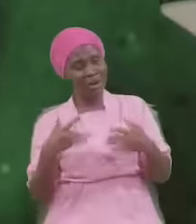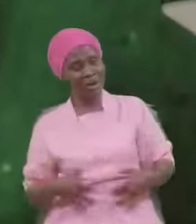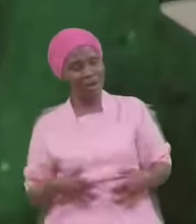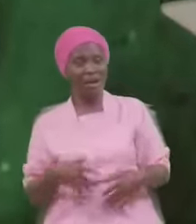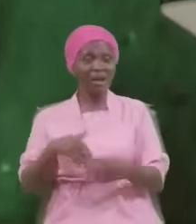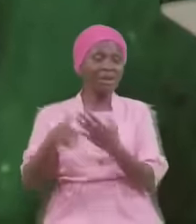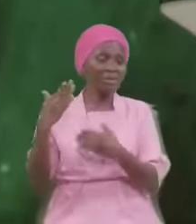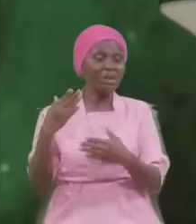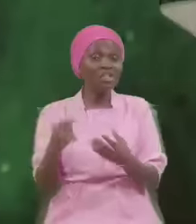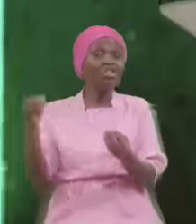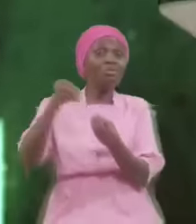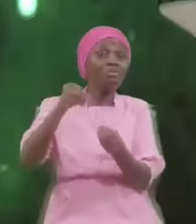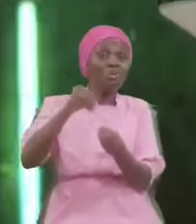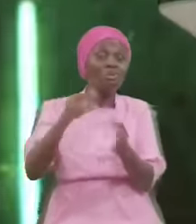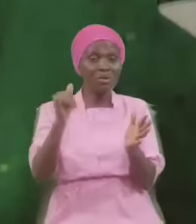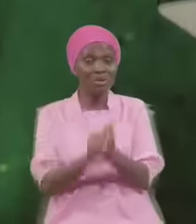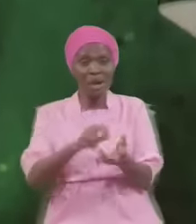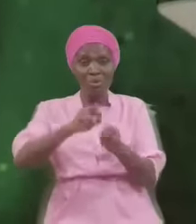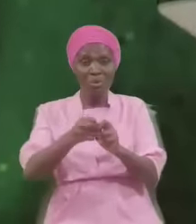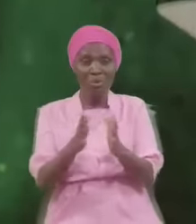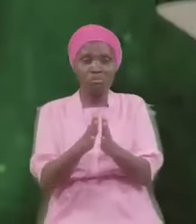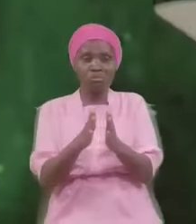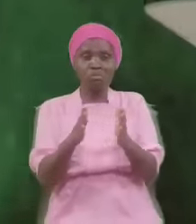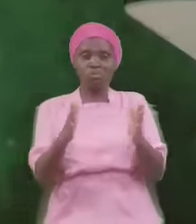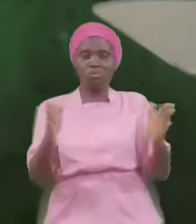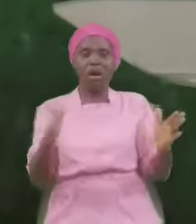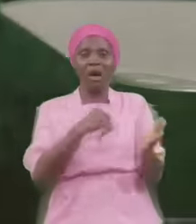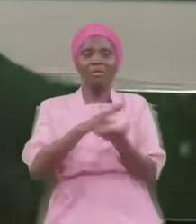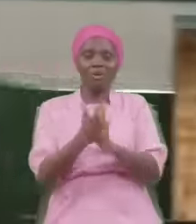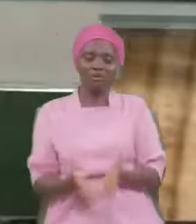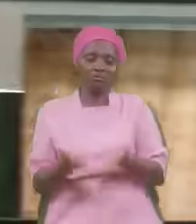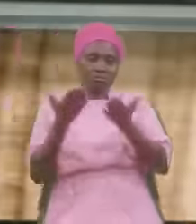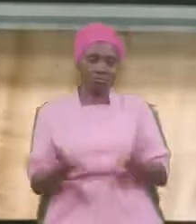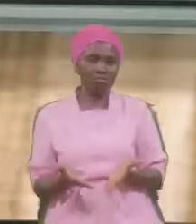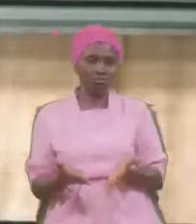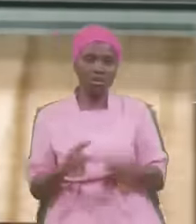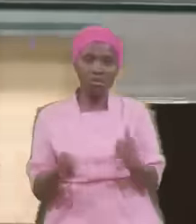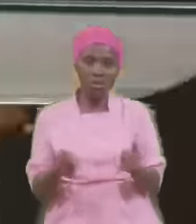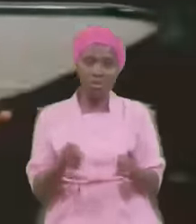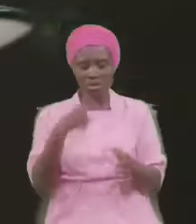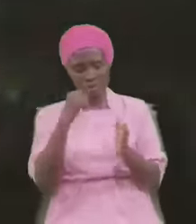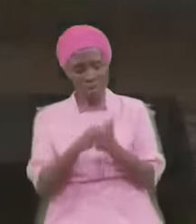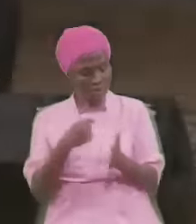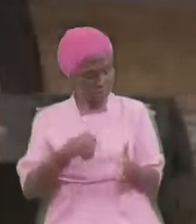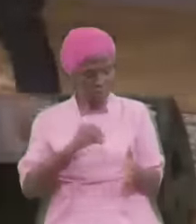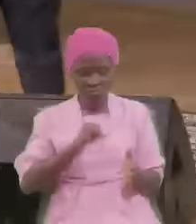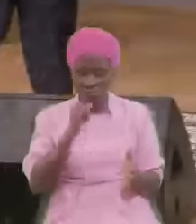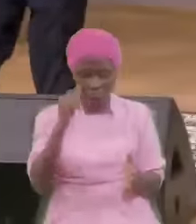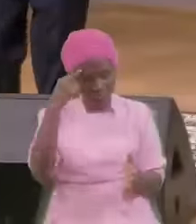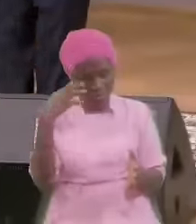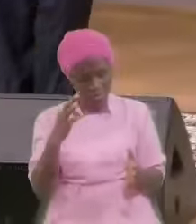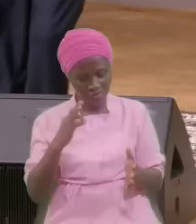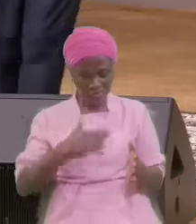would expand, the more it will become weightier. But it says, I'm not going to think of my pain. I'm not